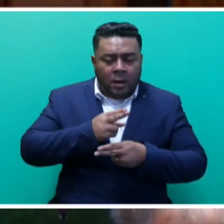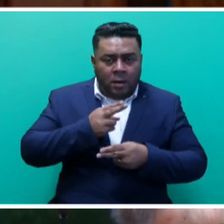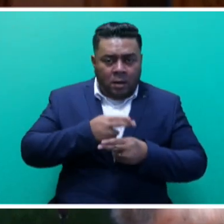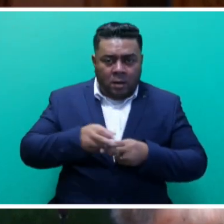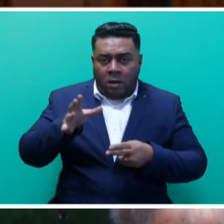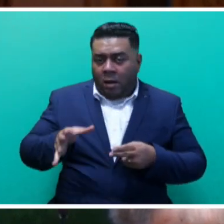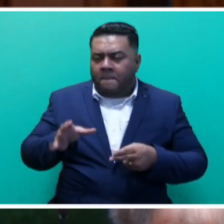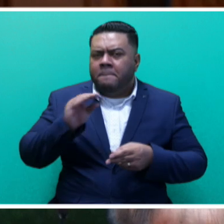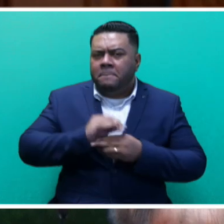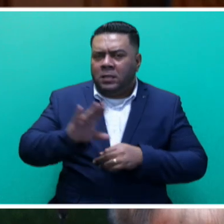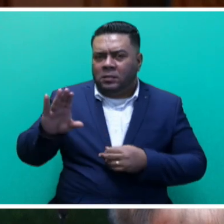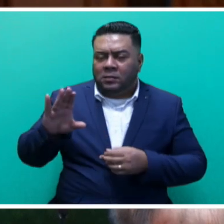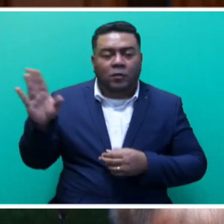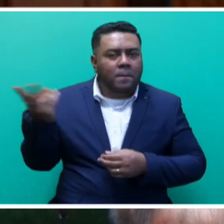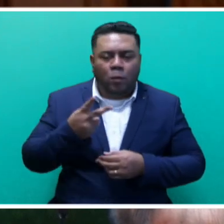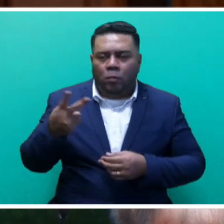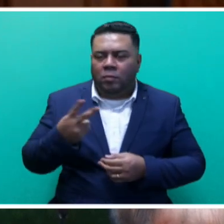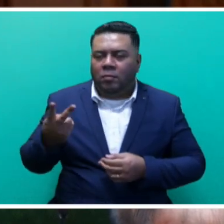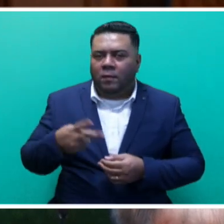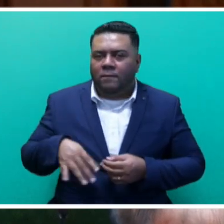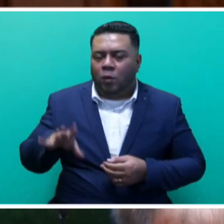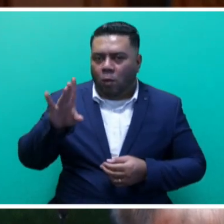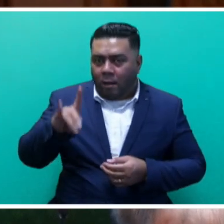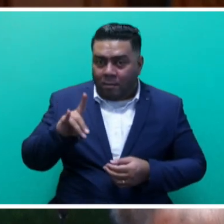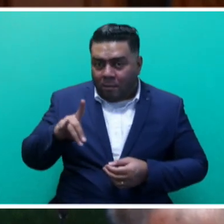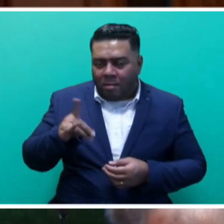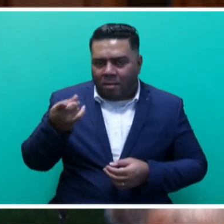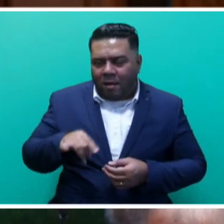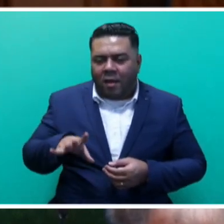for both crop and livestock producers.